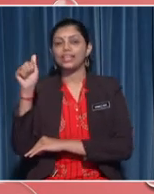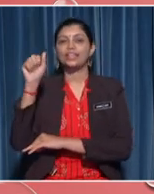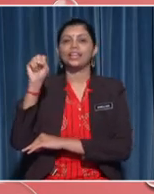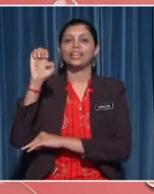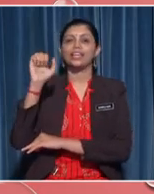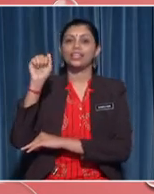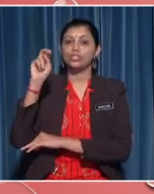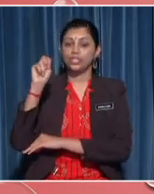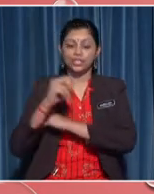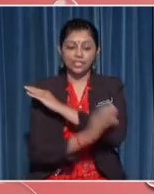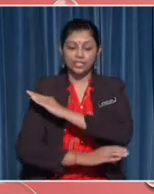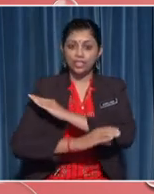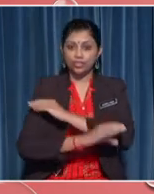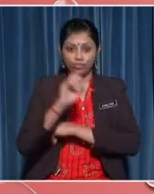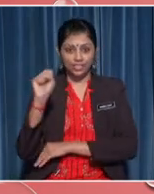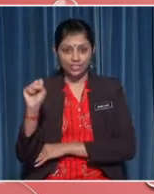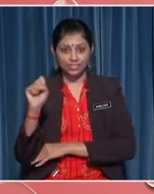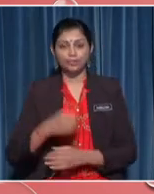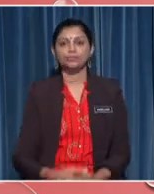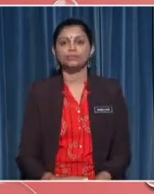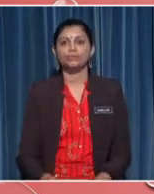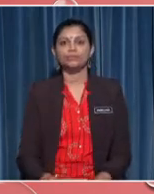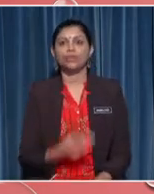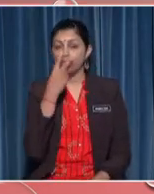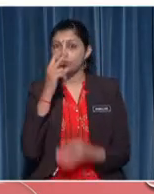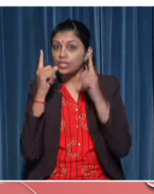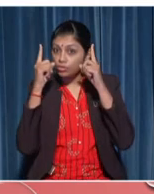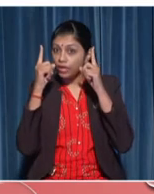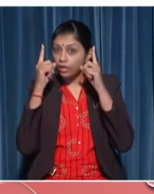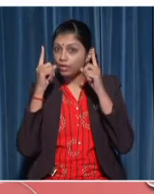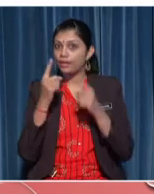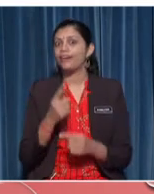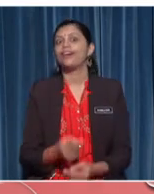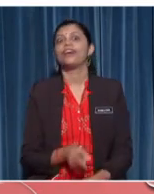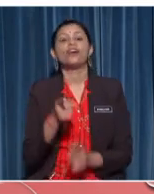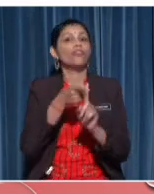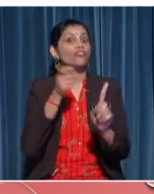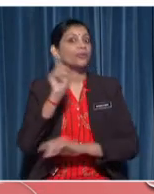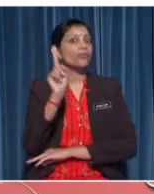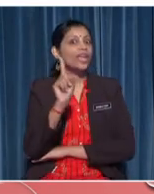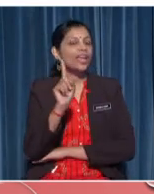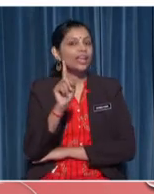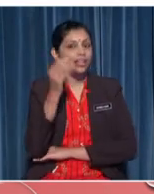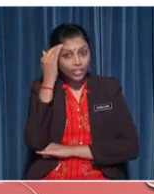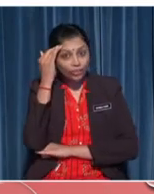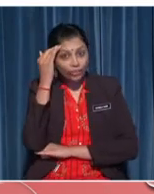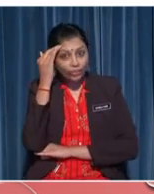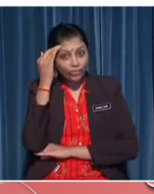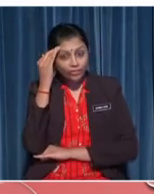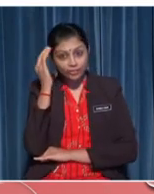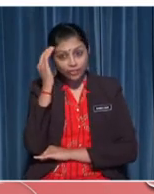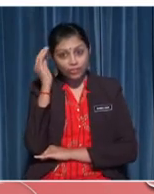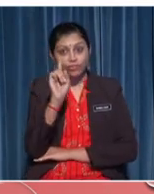countries. Let's start with this currency. Are you familiar with this